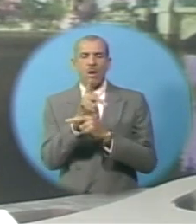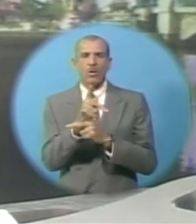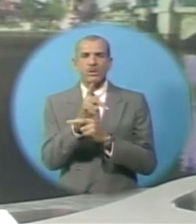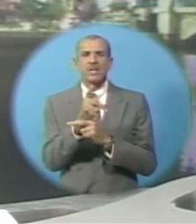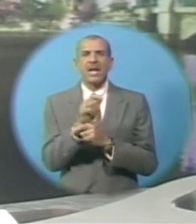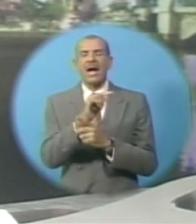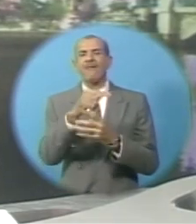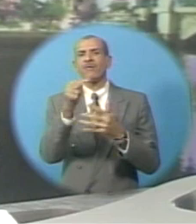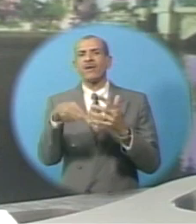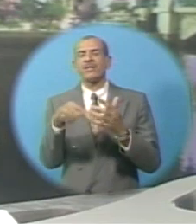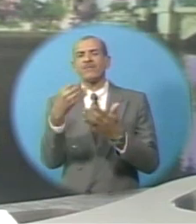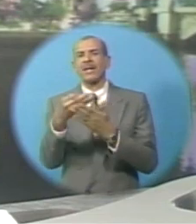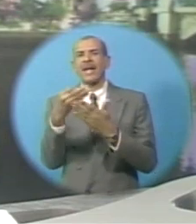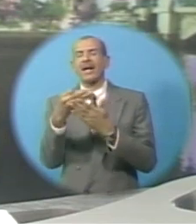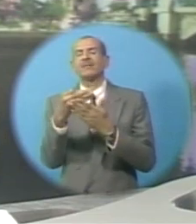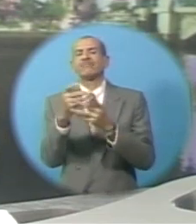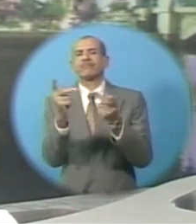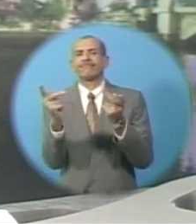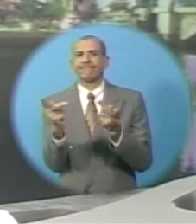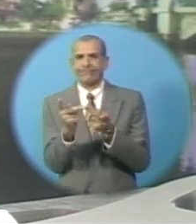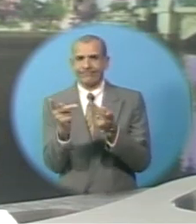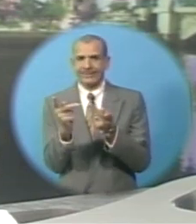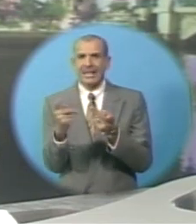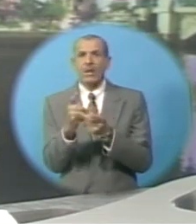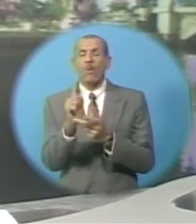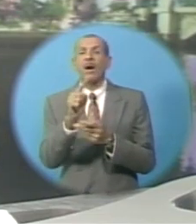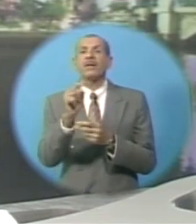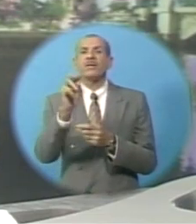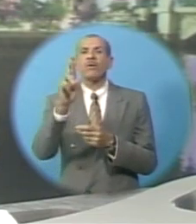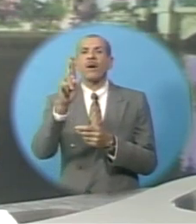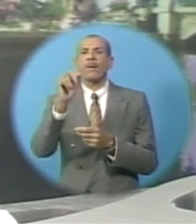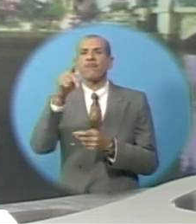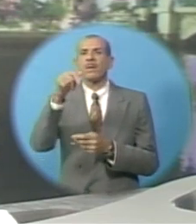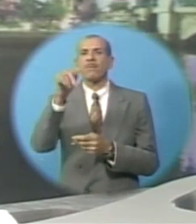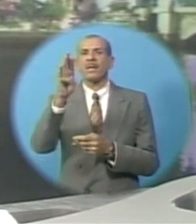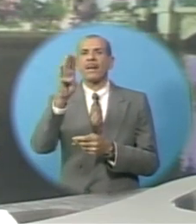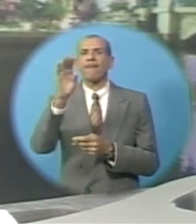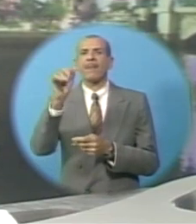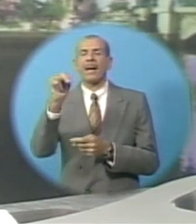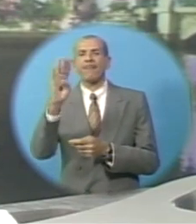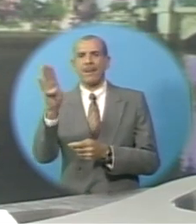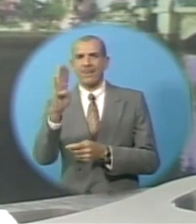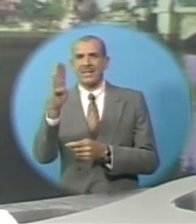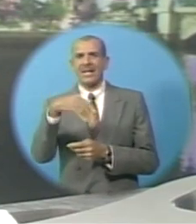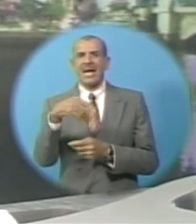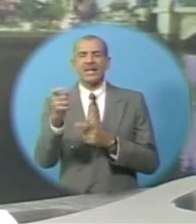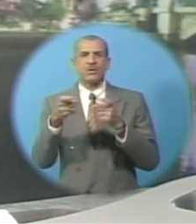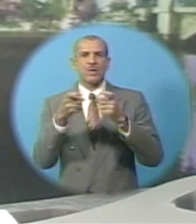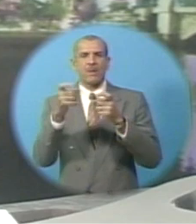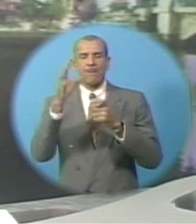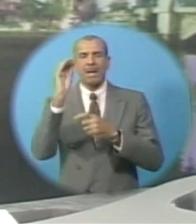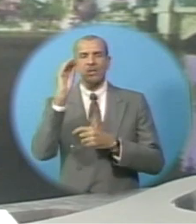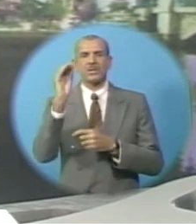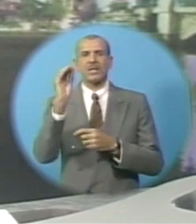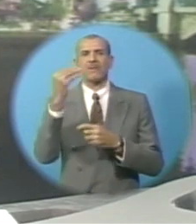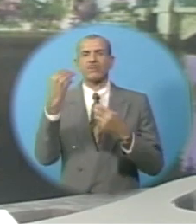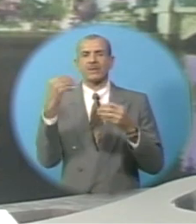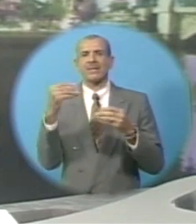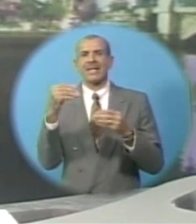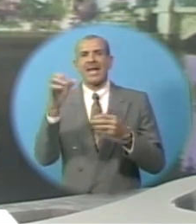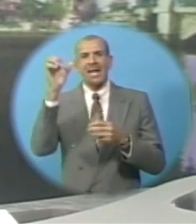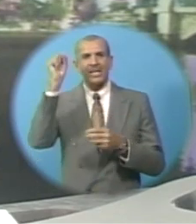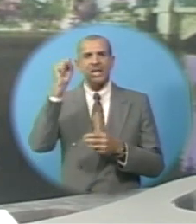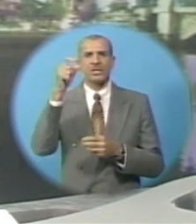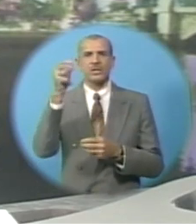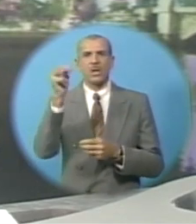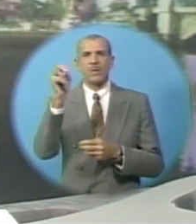at various financial institutions. One of them is Republic Bank Barbados, and the bank's general manager for retail banking, Sharon